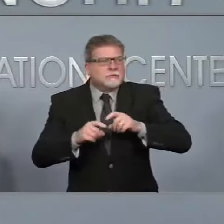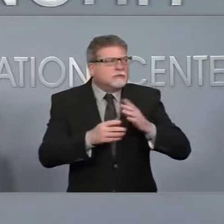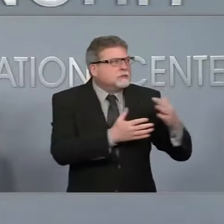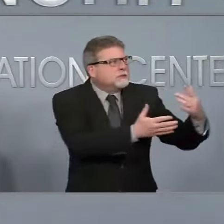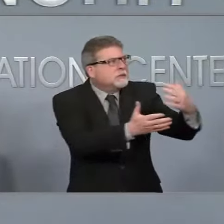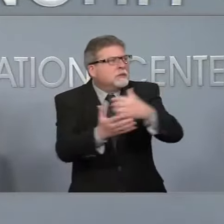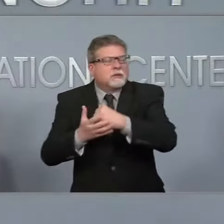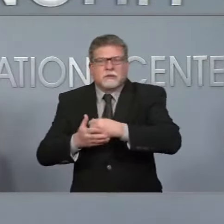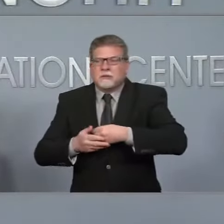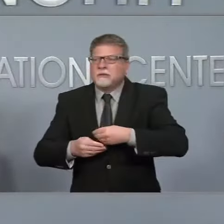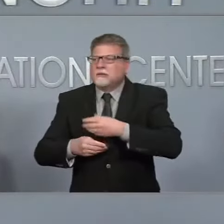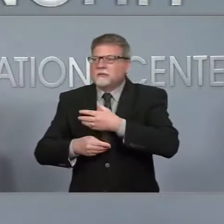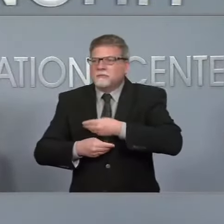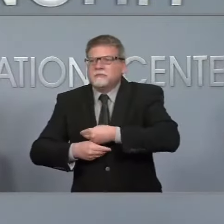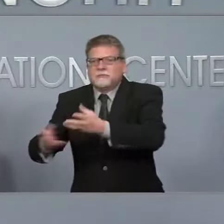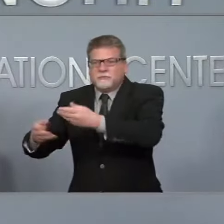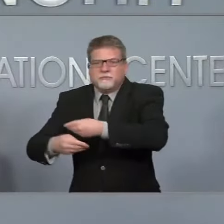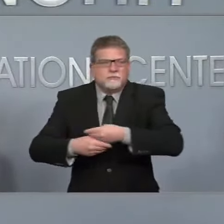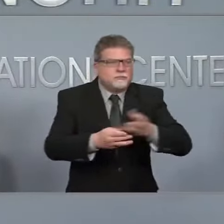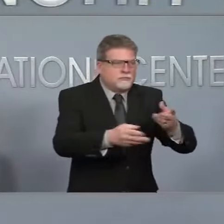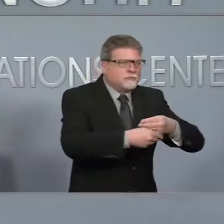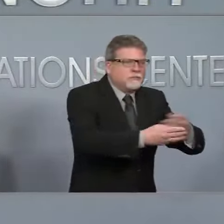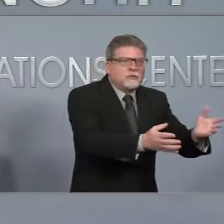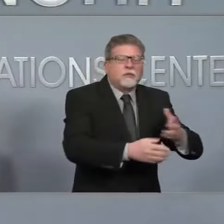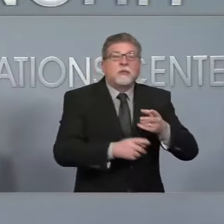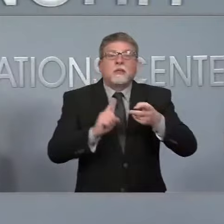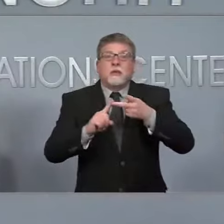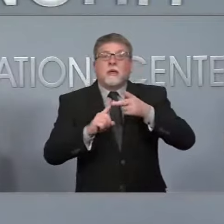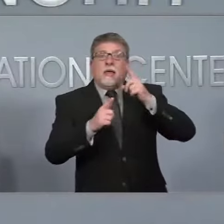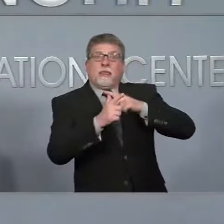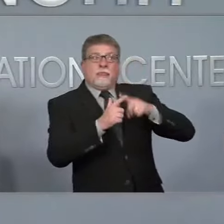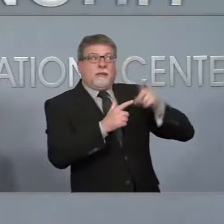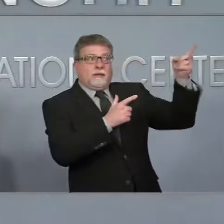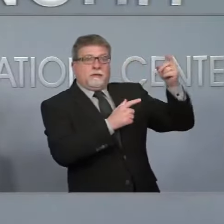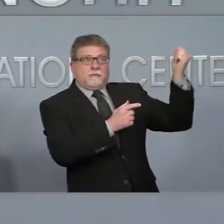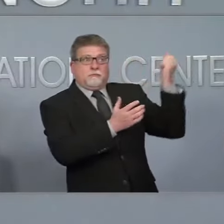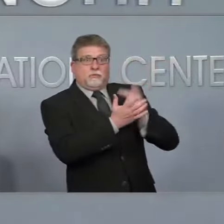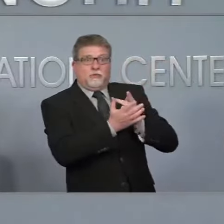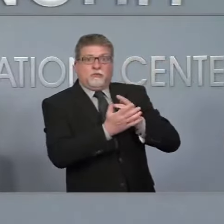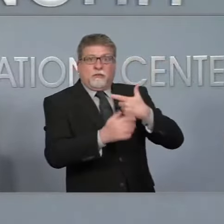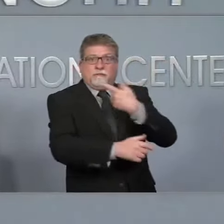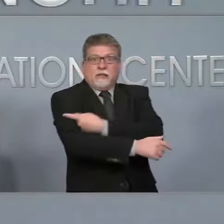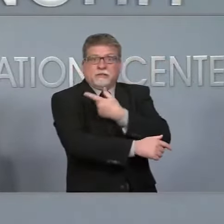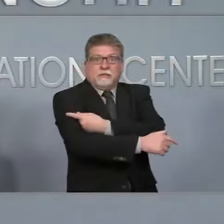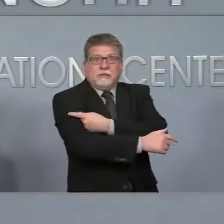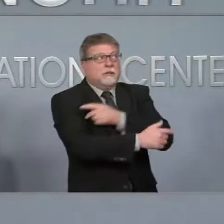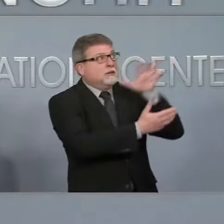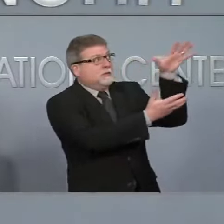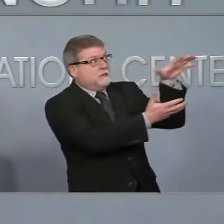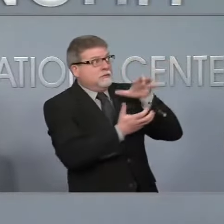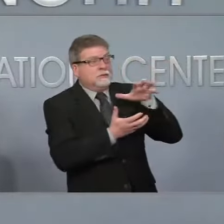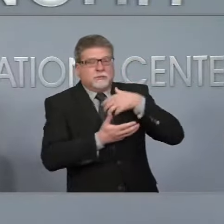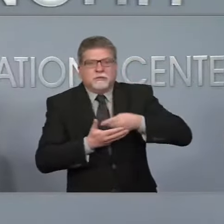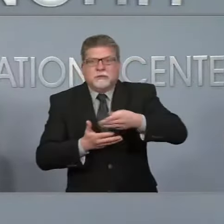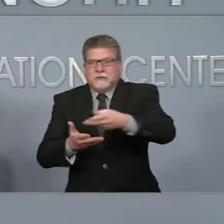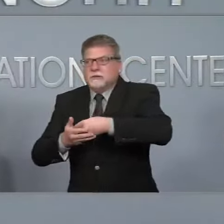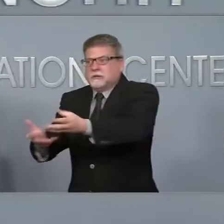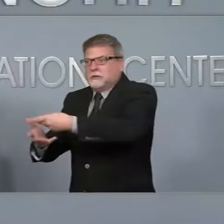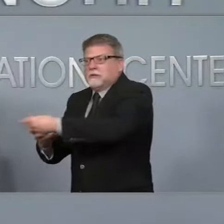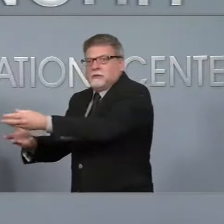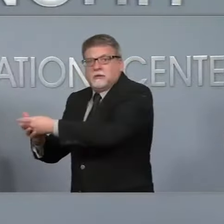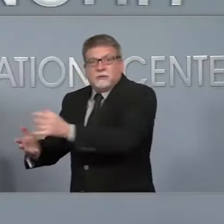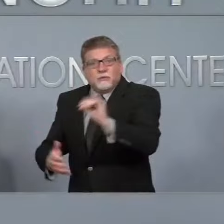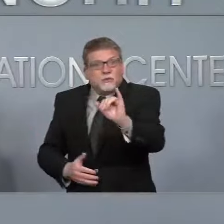vaccines became available, we pushed them out across the state. And all along, we informed the public about